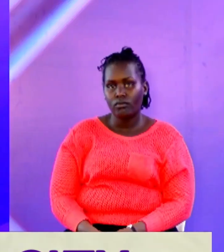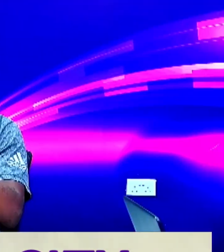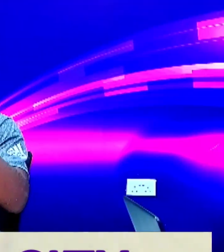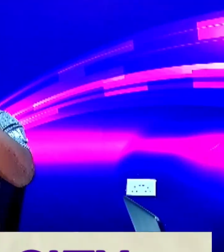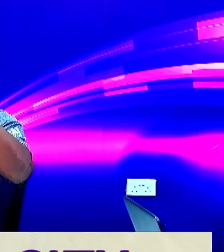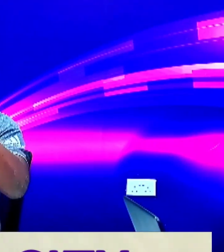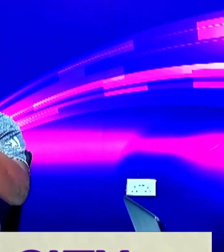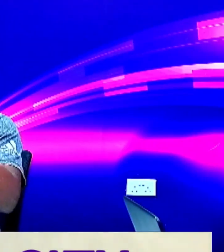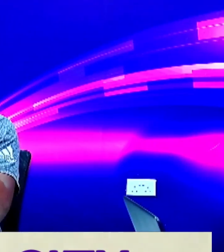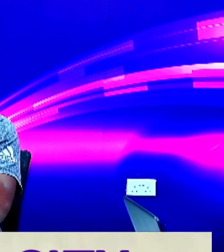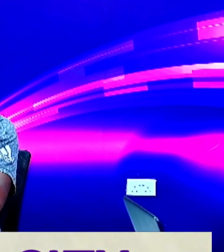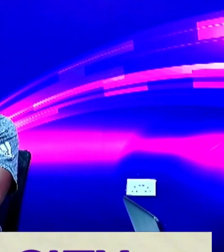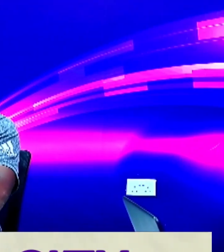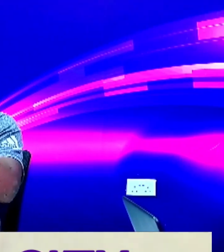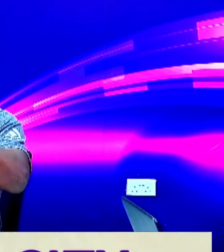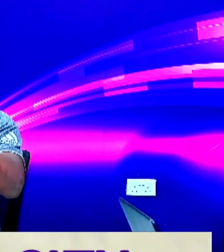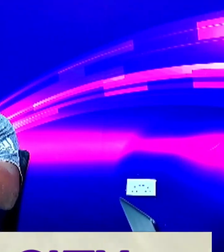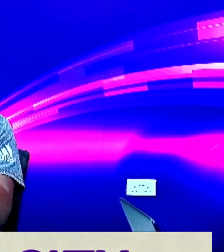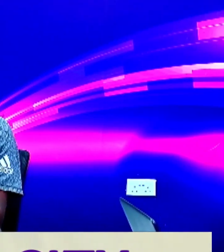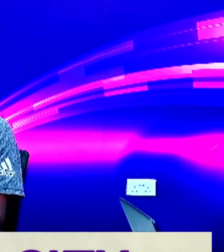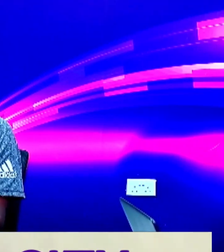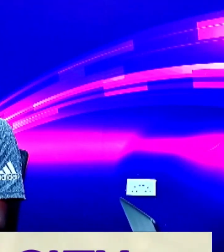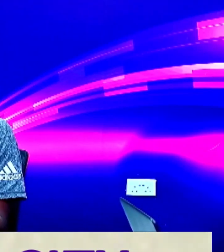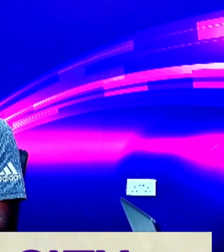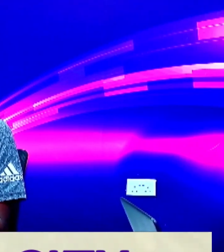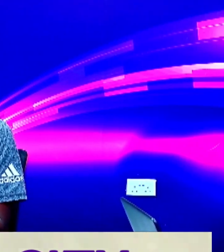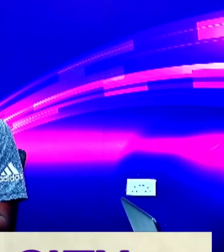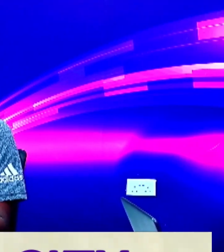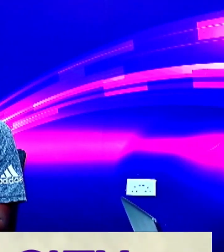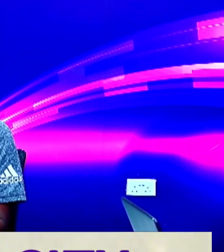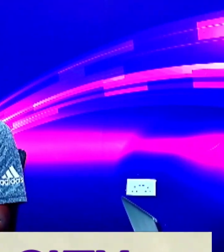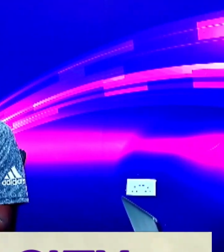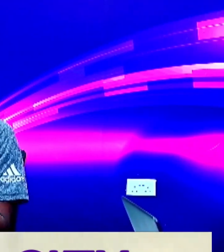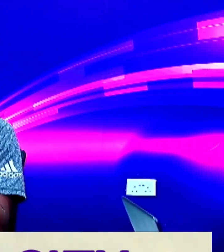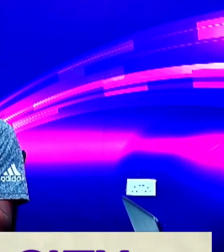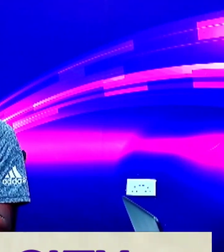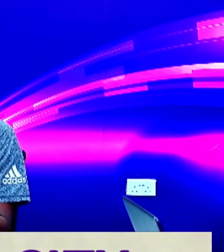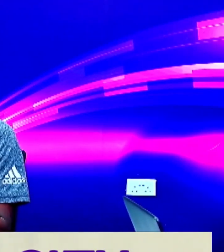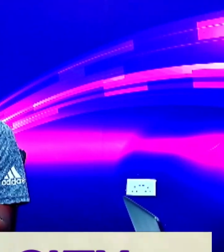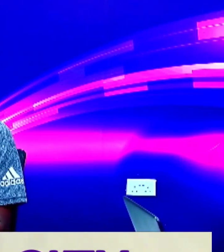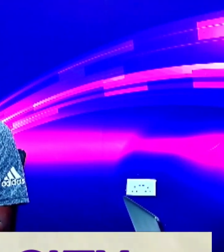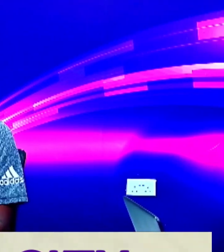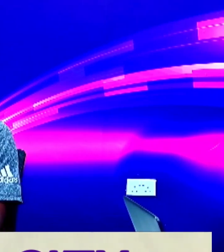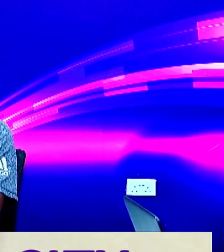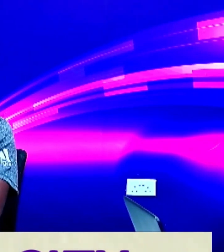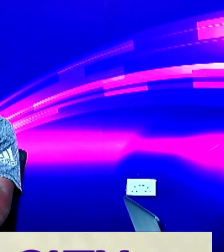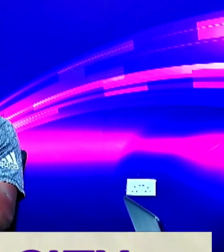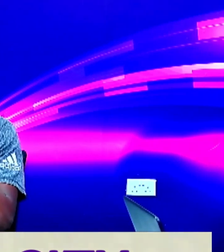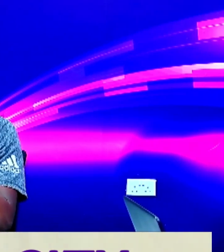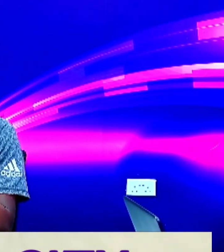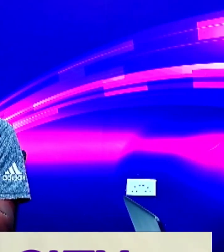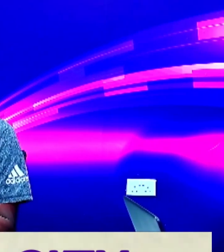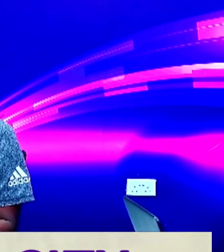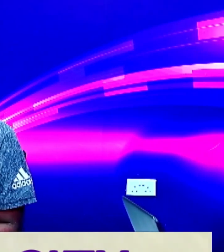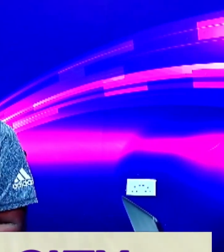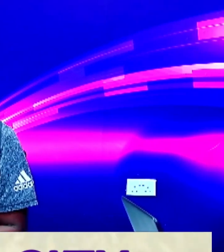I think it will just stay the same. It will be below. It will be top below 10 because 2